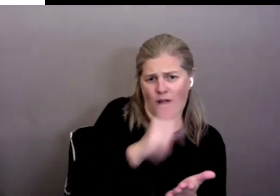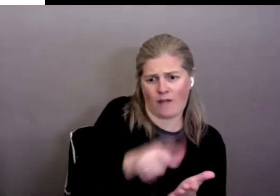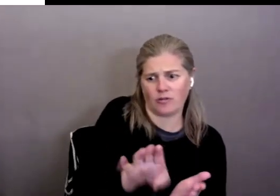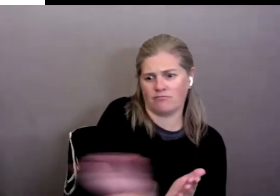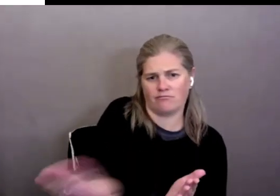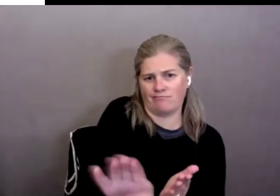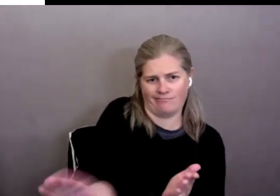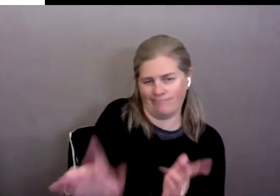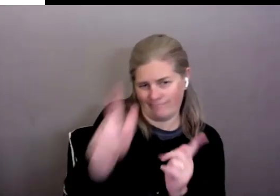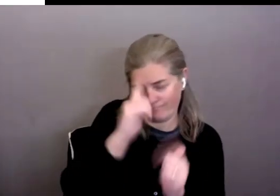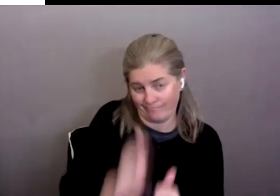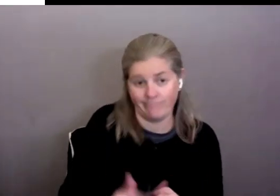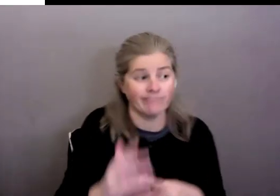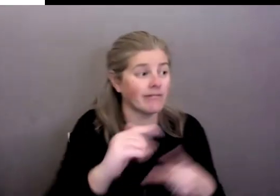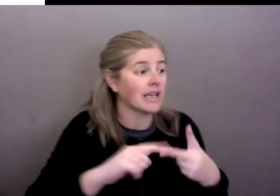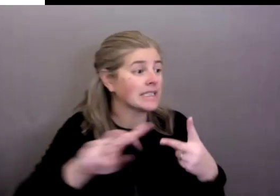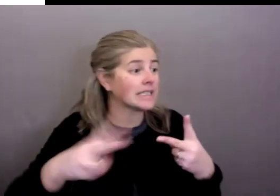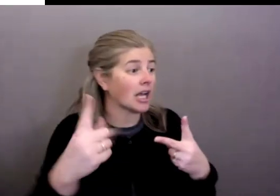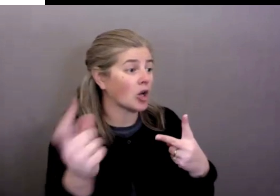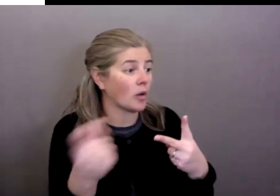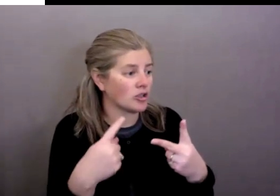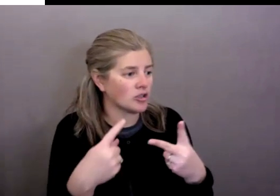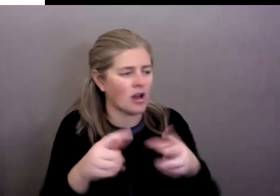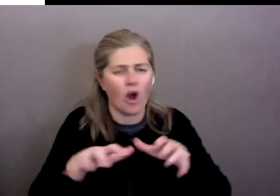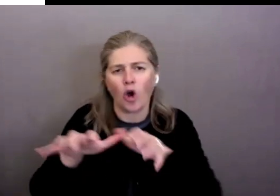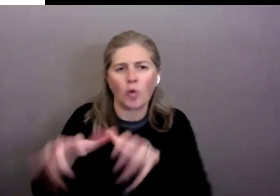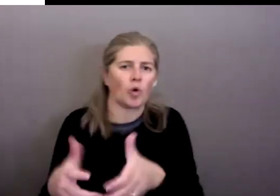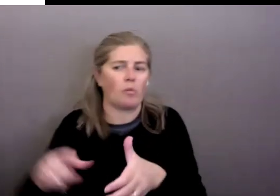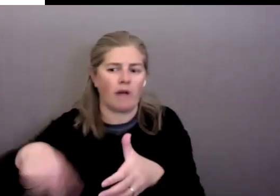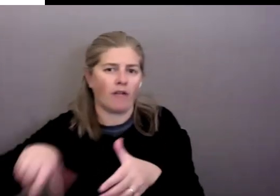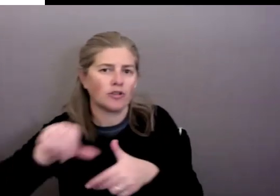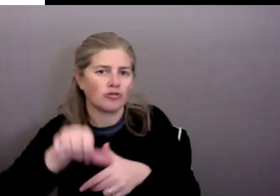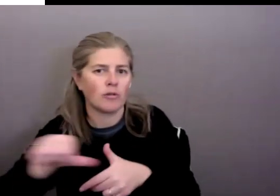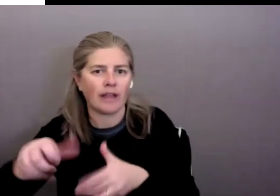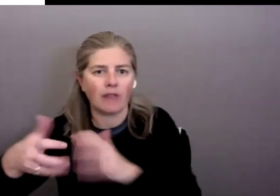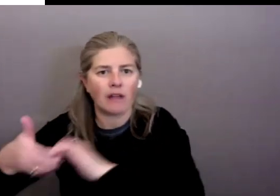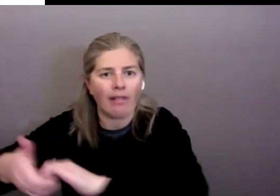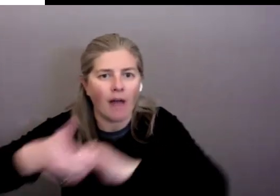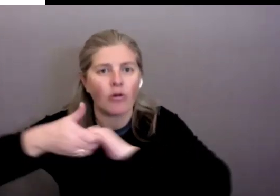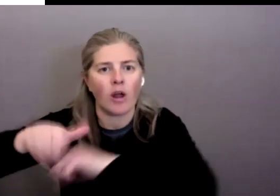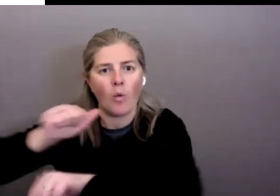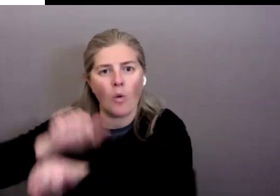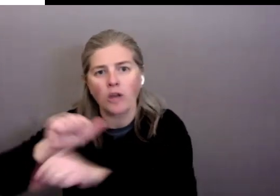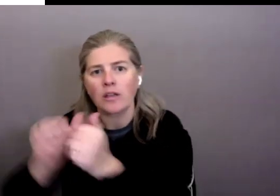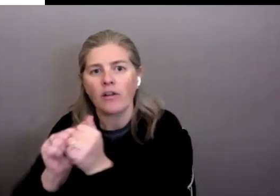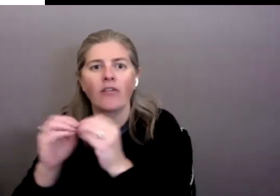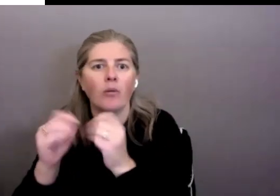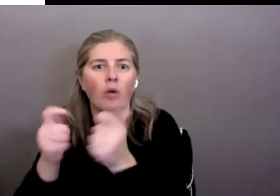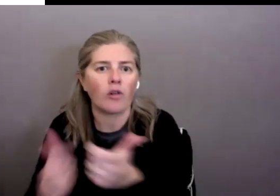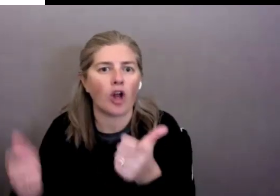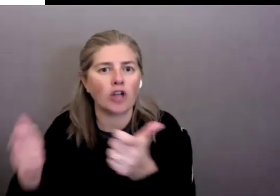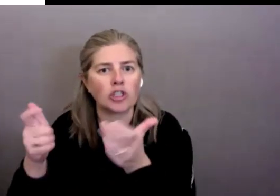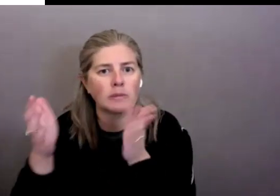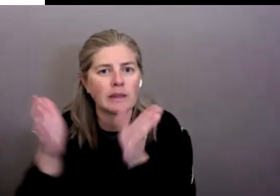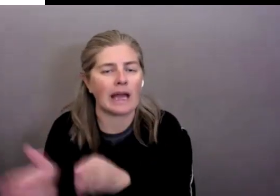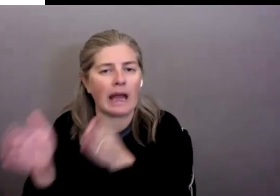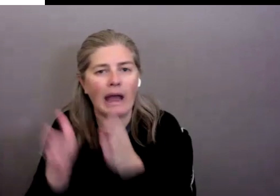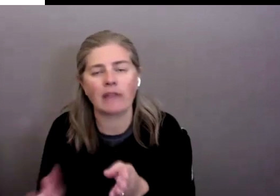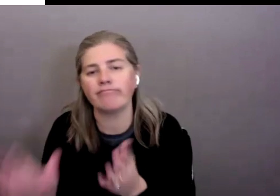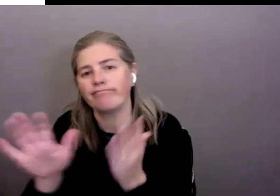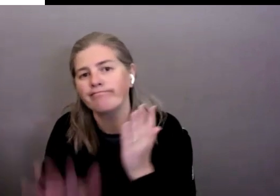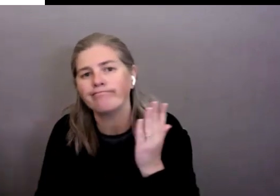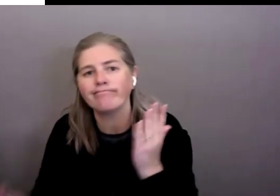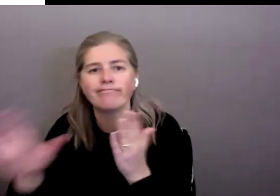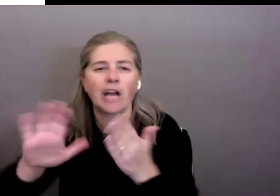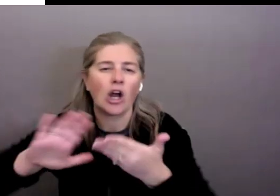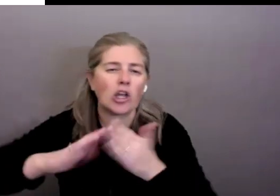Another question we get frequently, a group of AAAs may also collaborate as part of a larger arrangement, usually through a community care